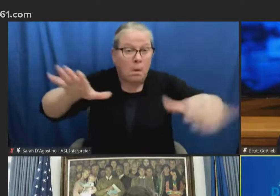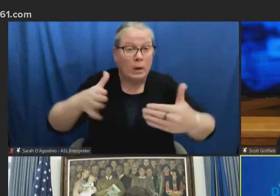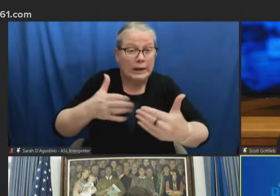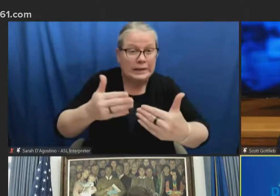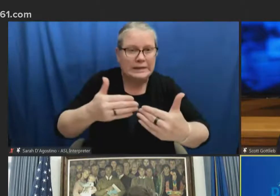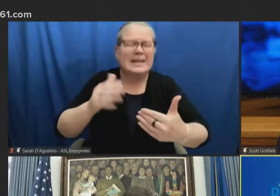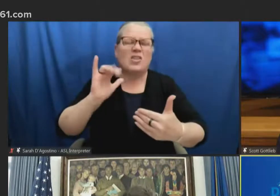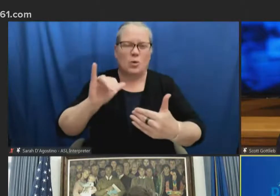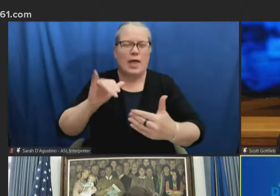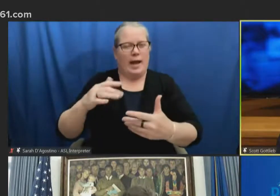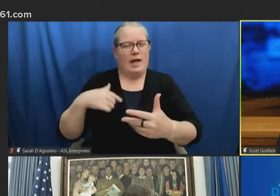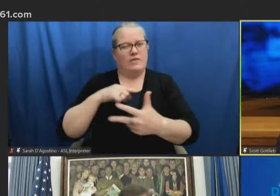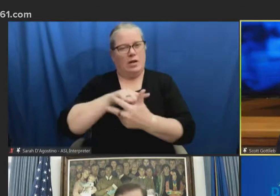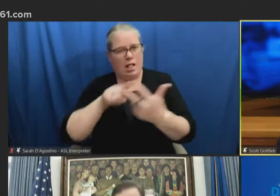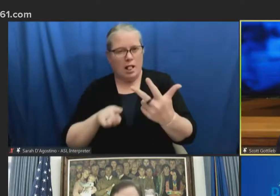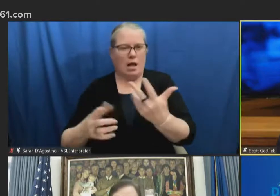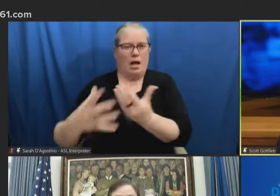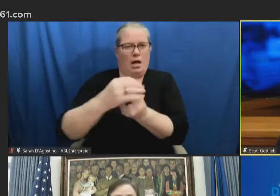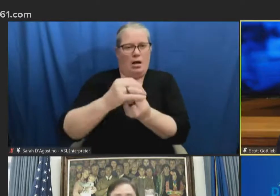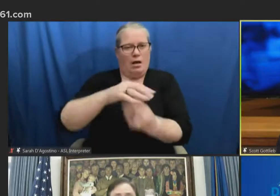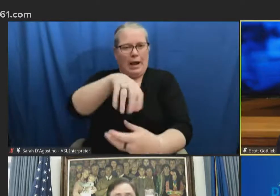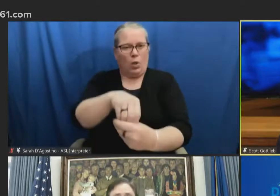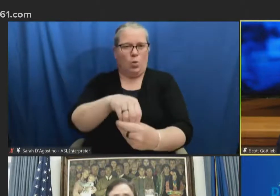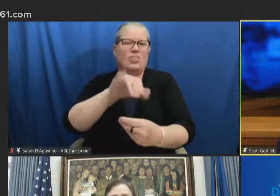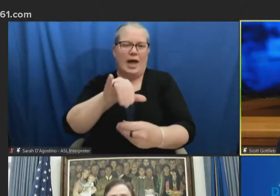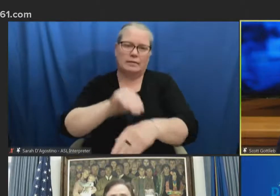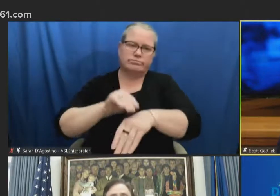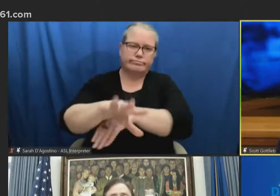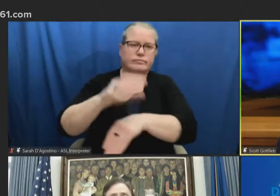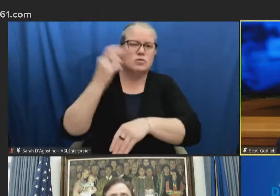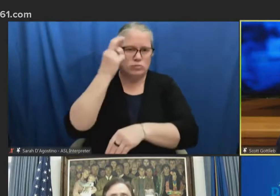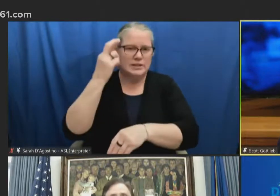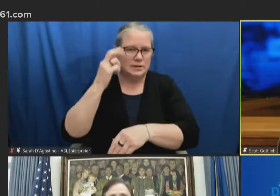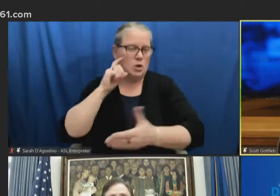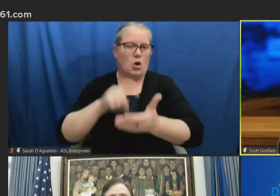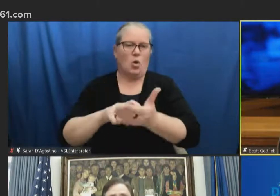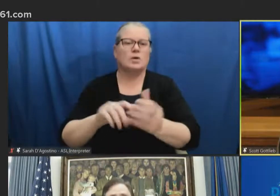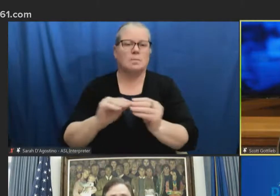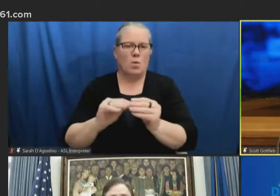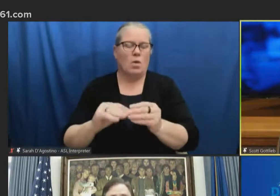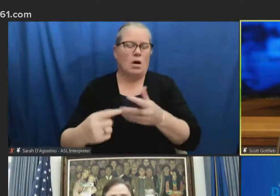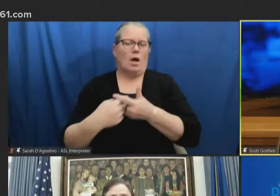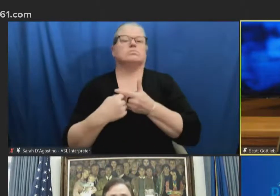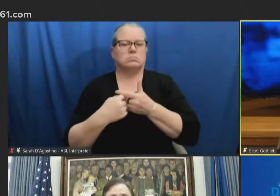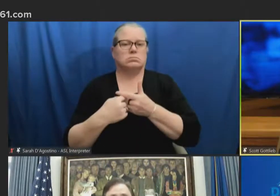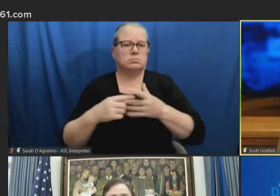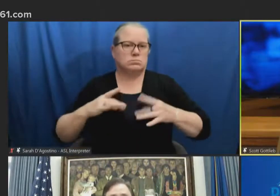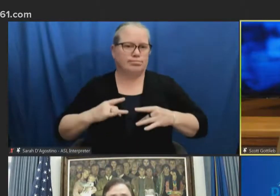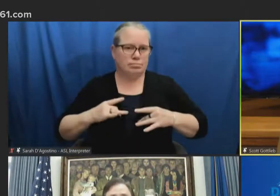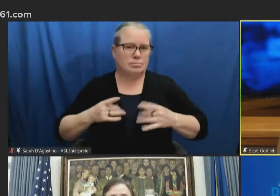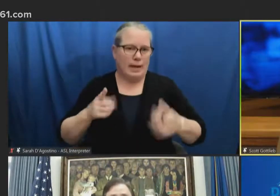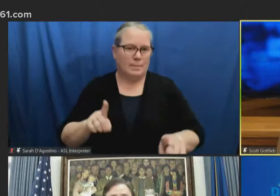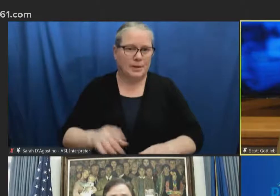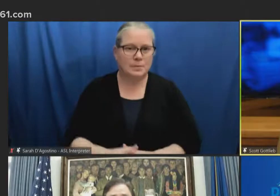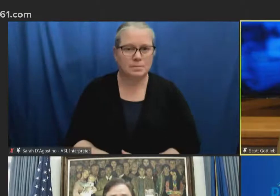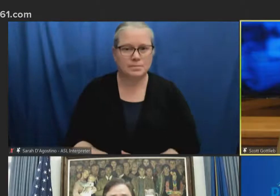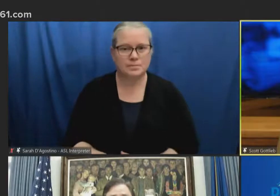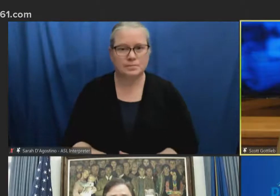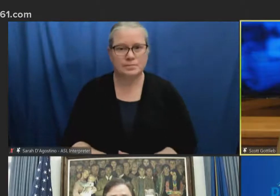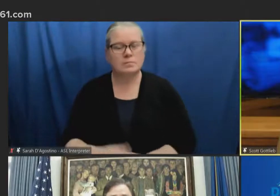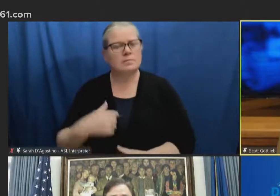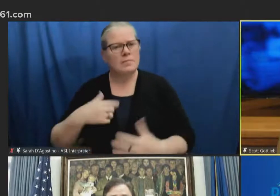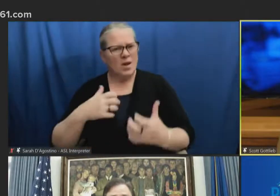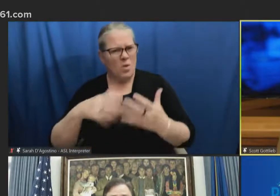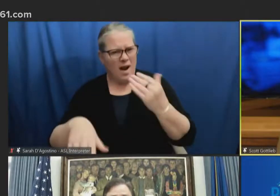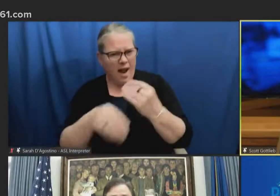several weeks. Yeah, and just one final comment. Remember, Omicron spreading in part it appears to be a more